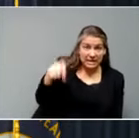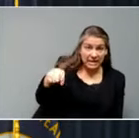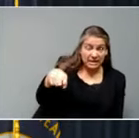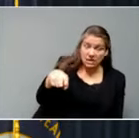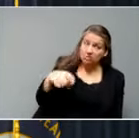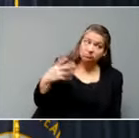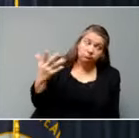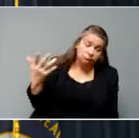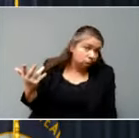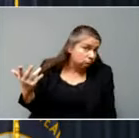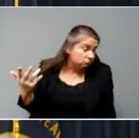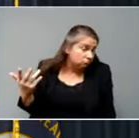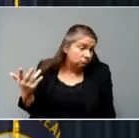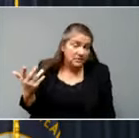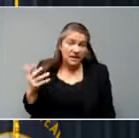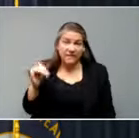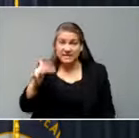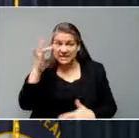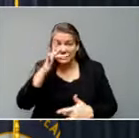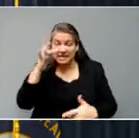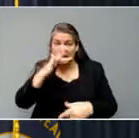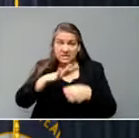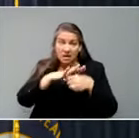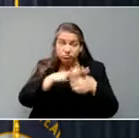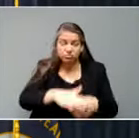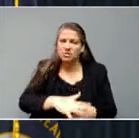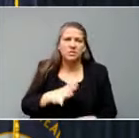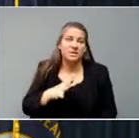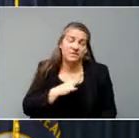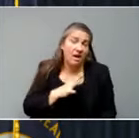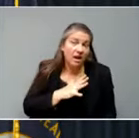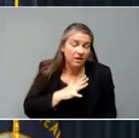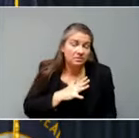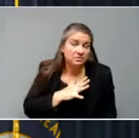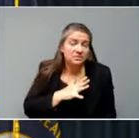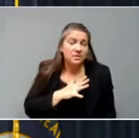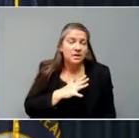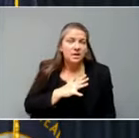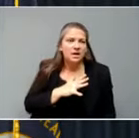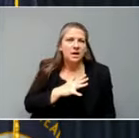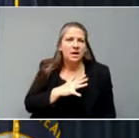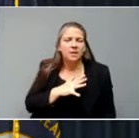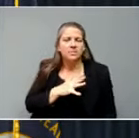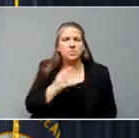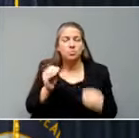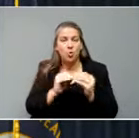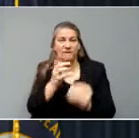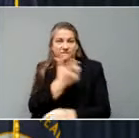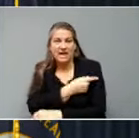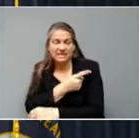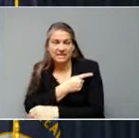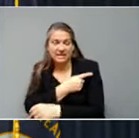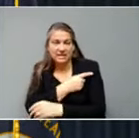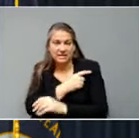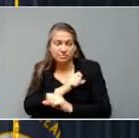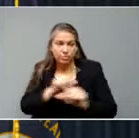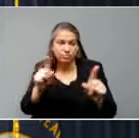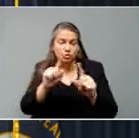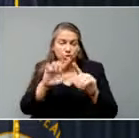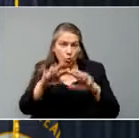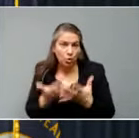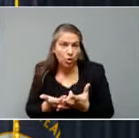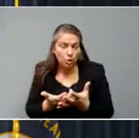tamps down the disease, let's do it. Certainly, as more vaccines get out to the rest of the world,